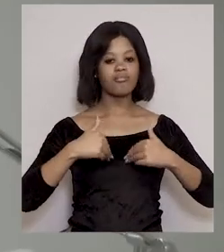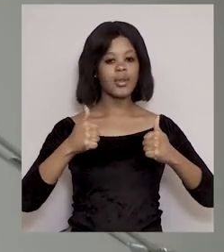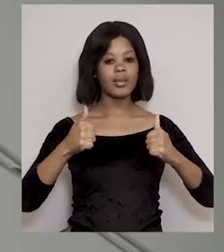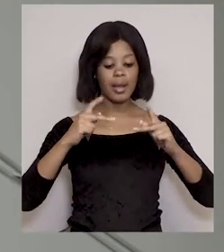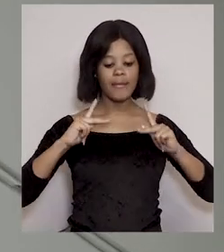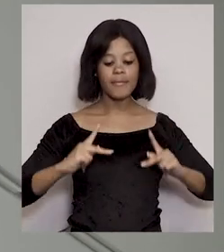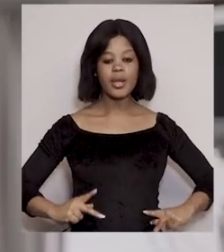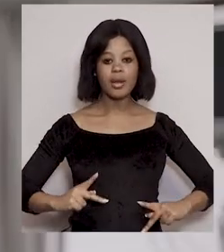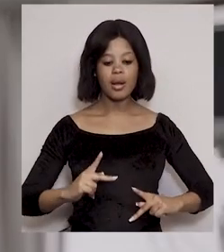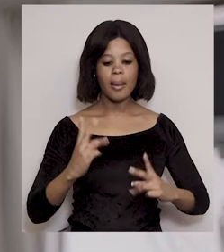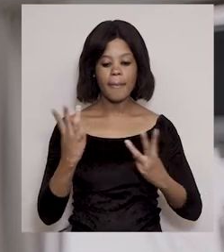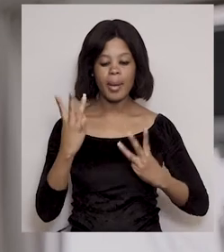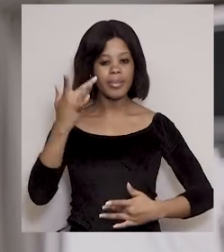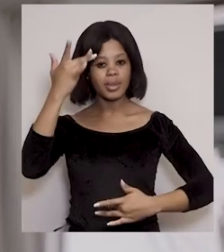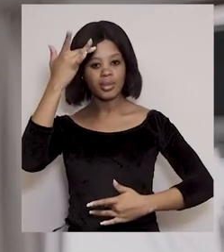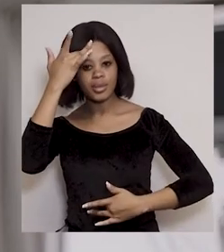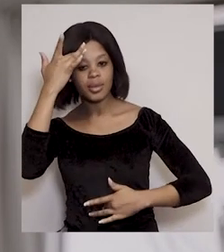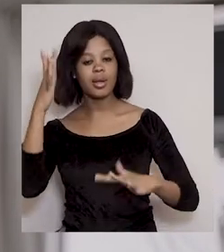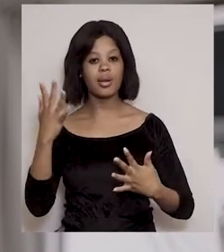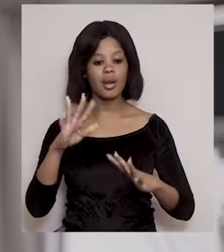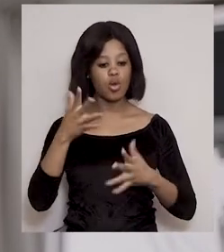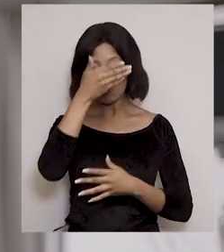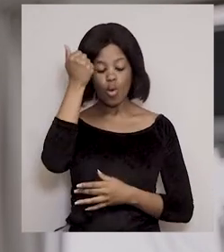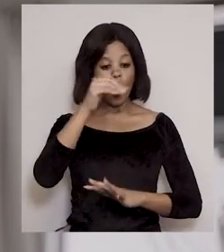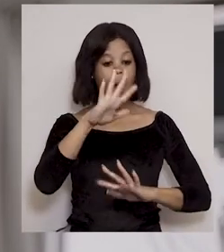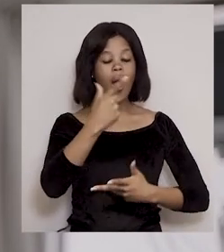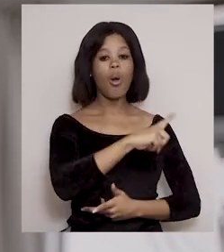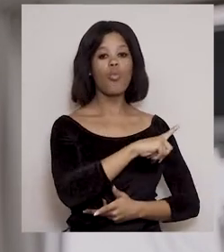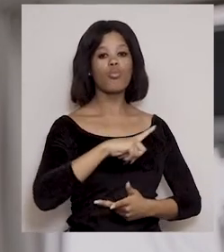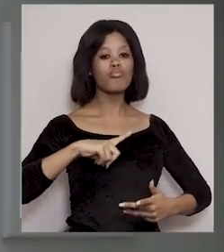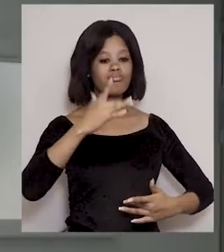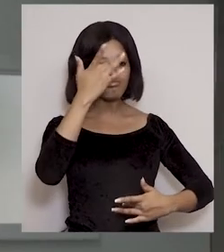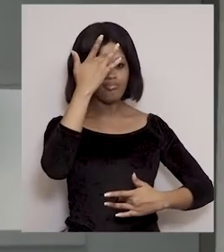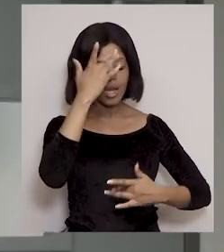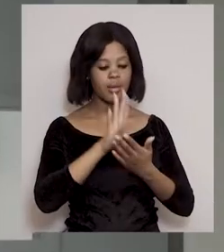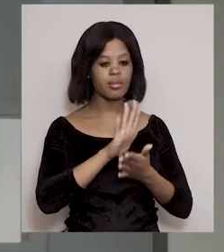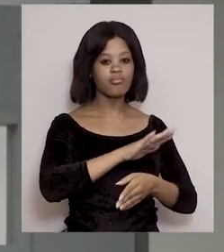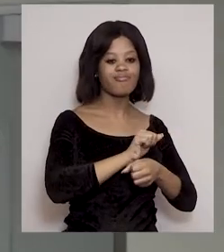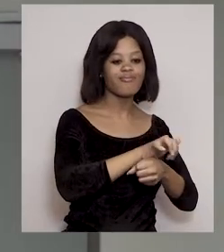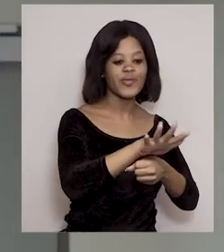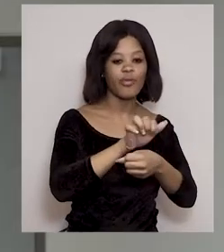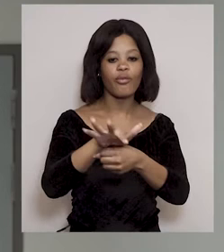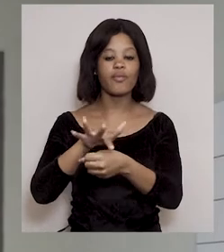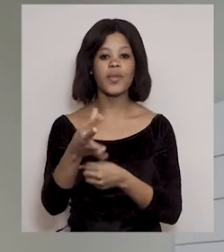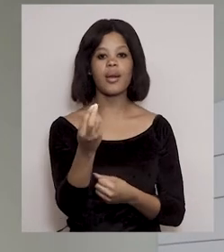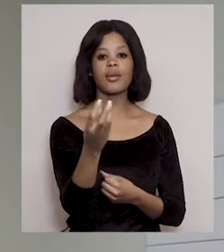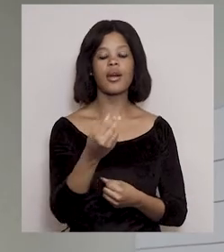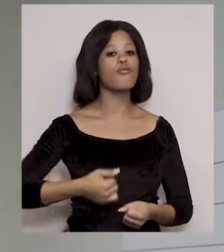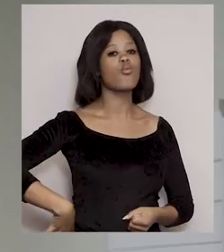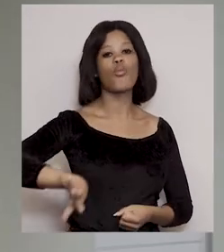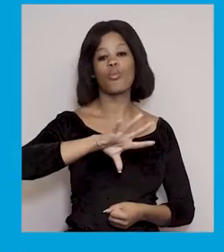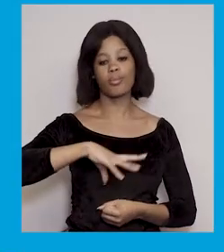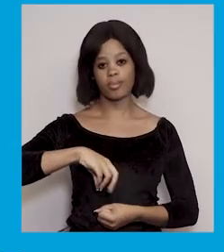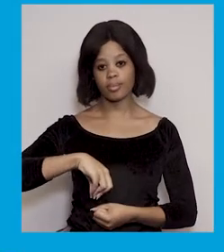well-being. Physically, people get very sick. It's unknown of how long we're going to be sick and the effects that COVID-19 is going to have on all